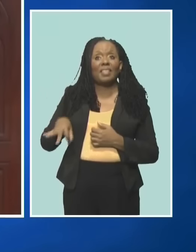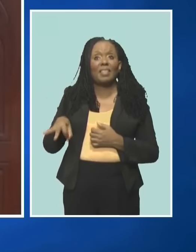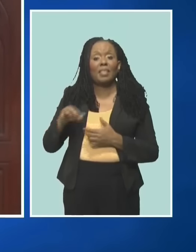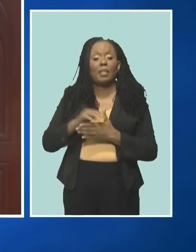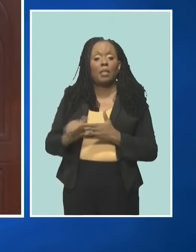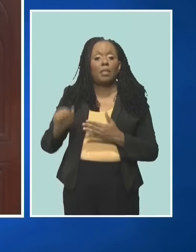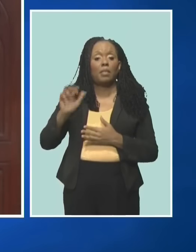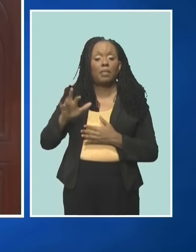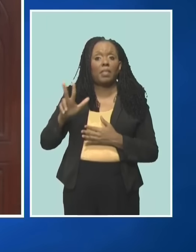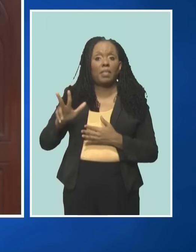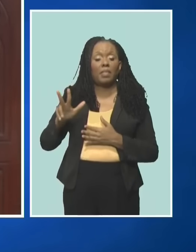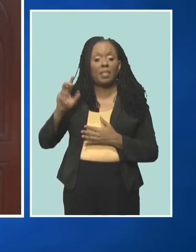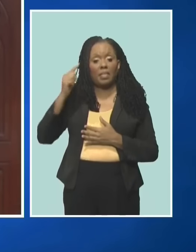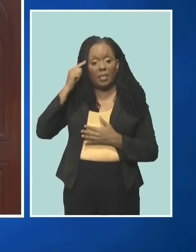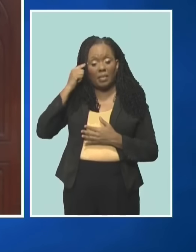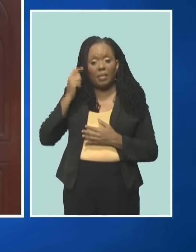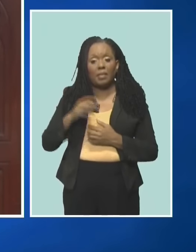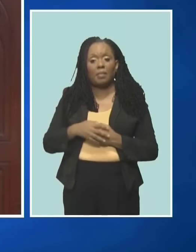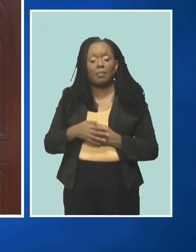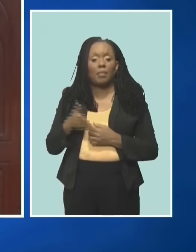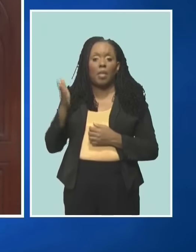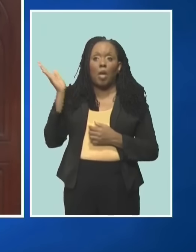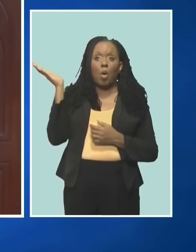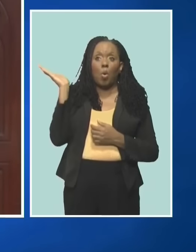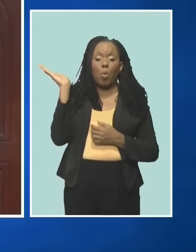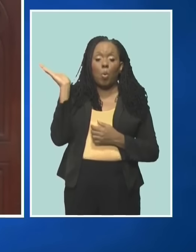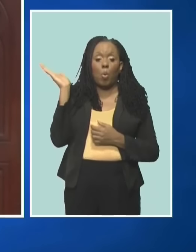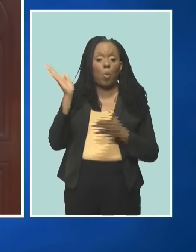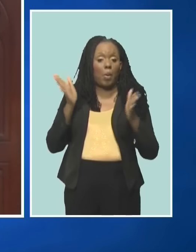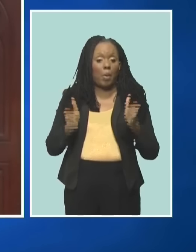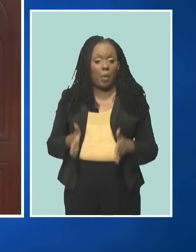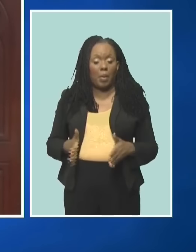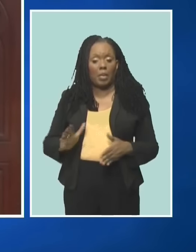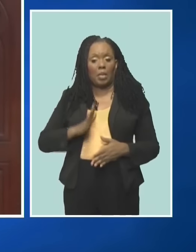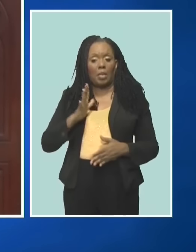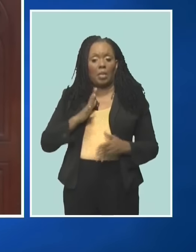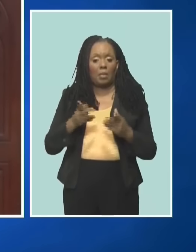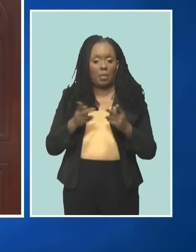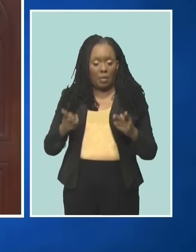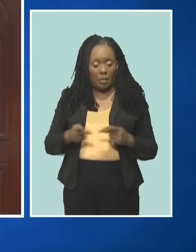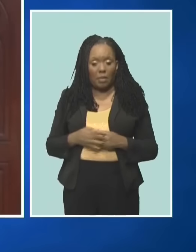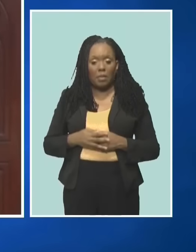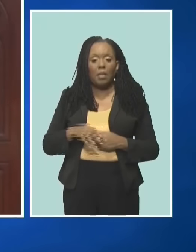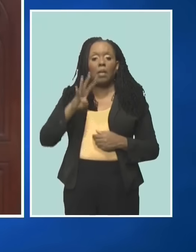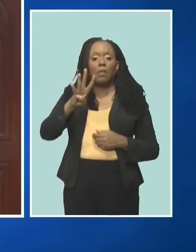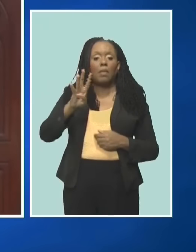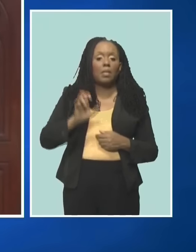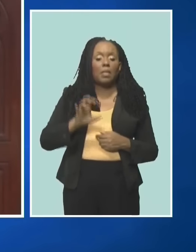$399.53. A waiter in a luxury establishment,